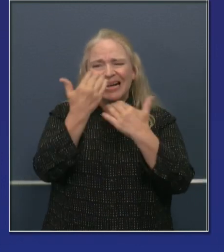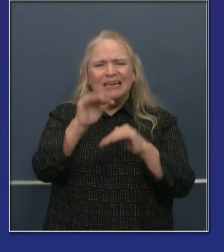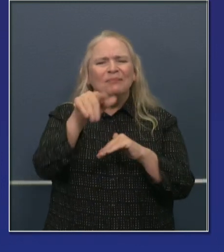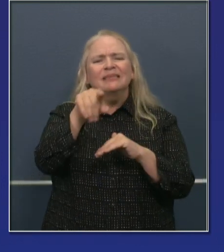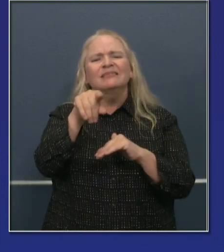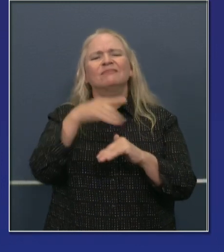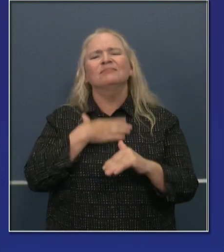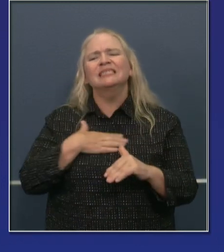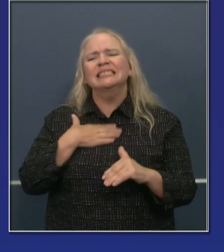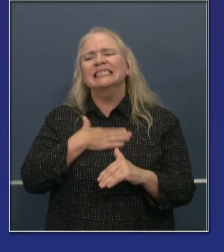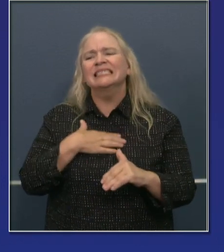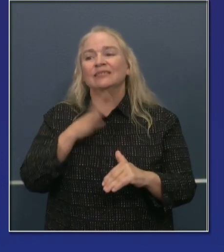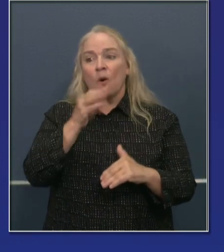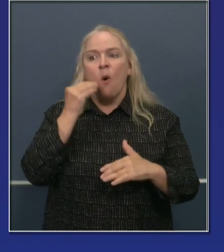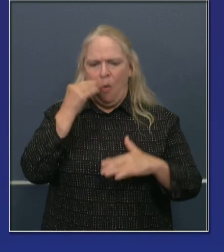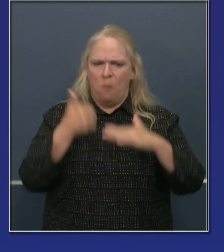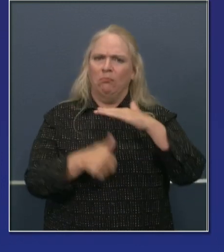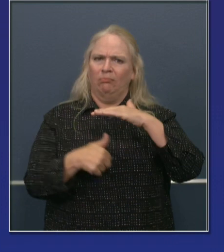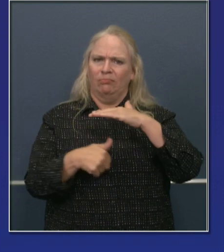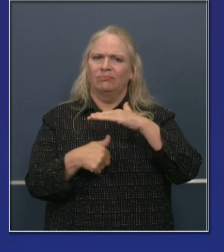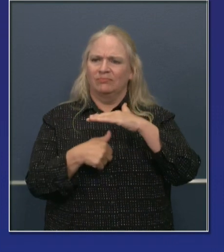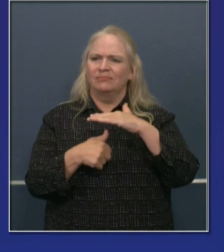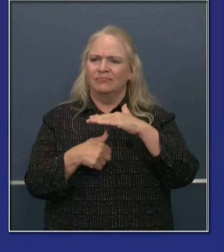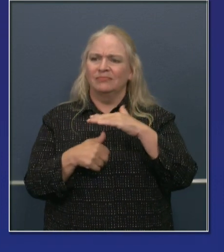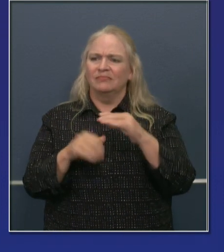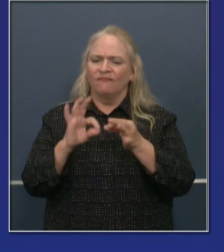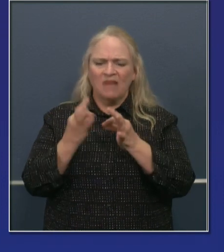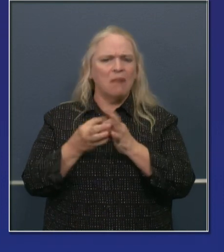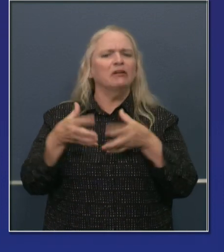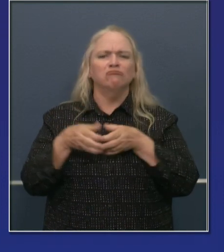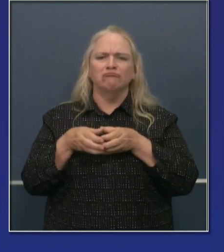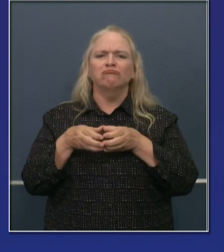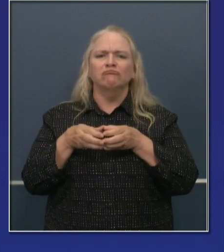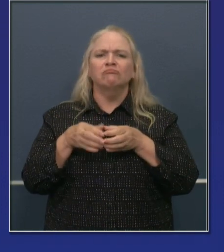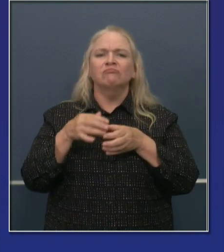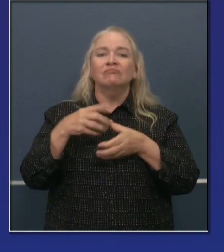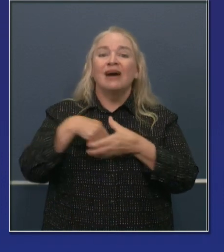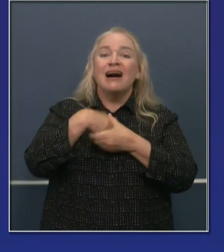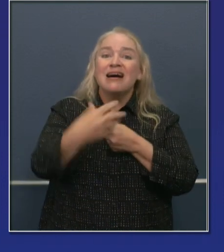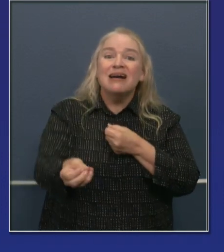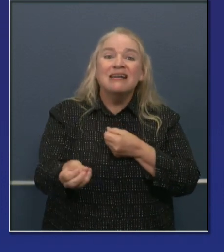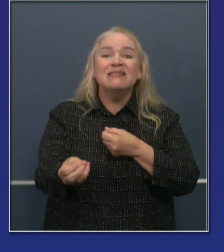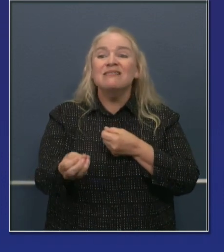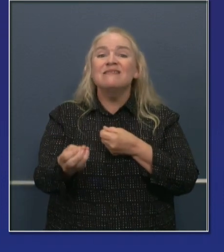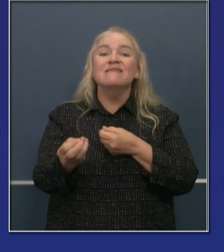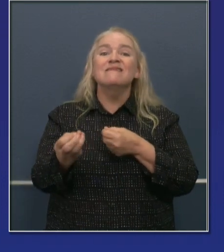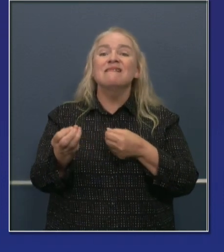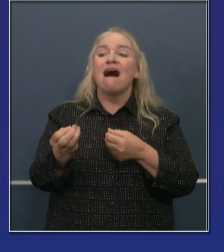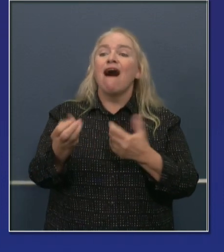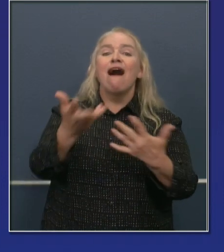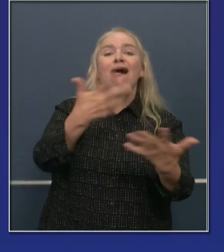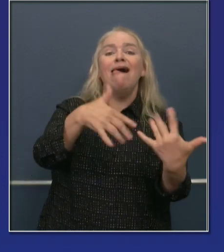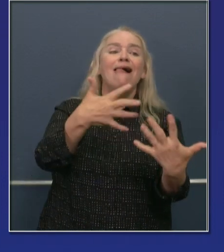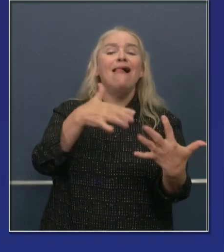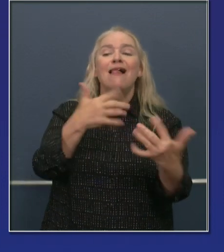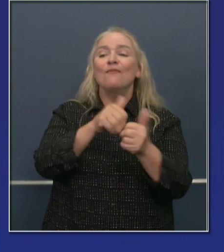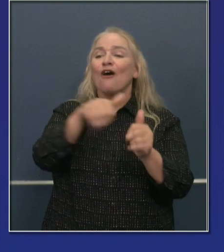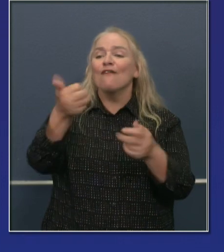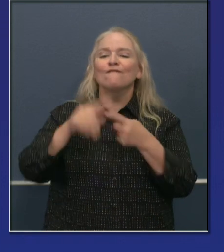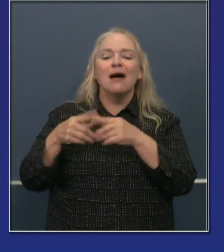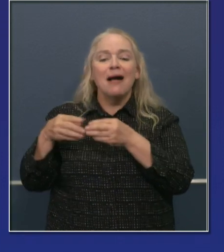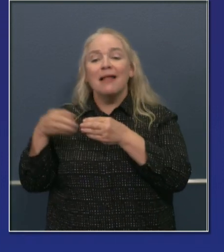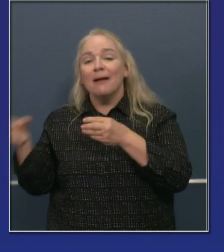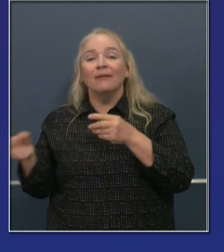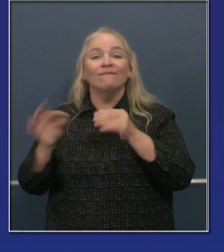of your household. It's just common sense, but the data suggests not everybody is practicing common sense. If you do